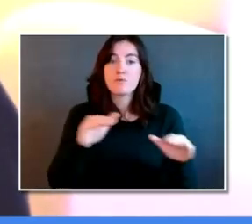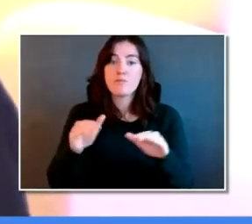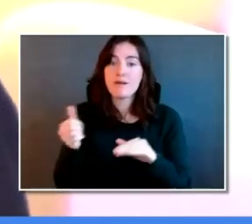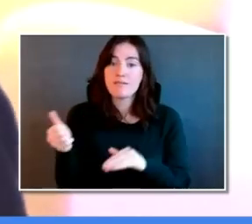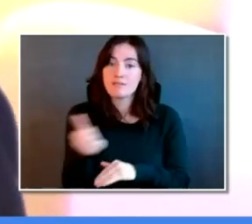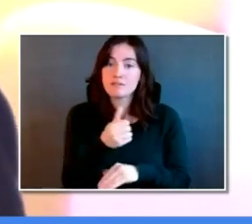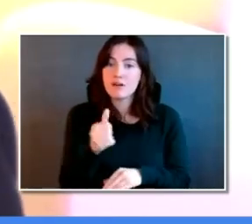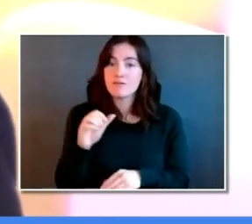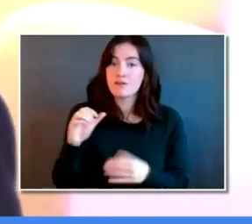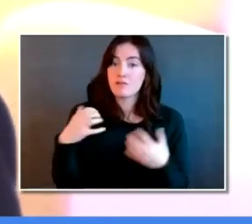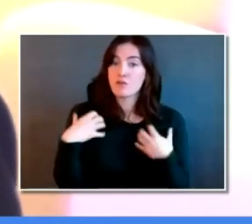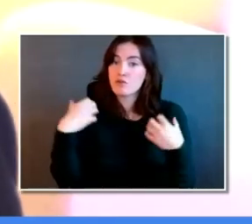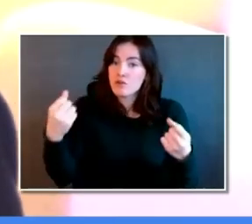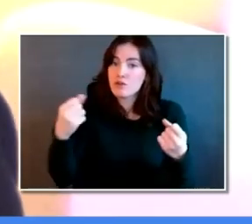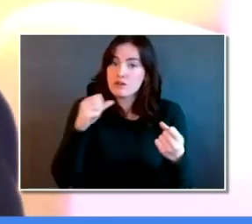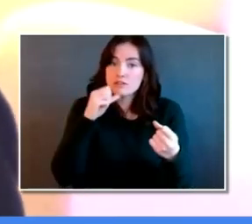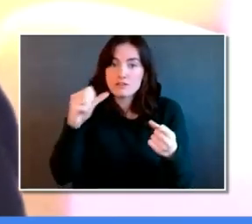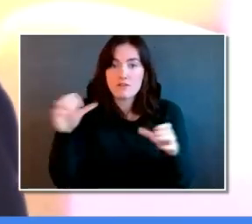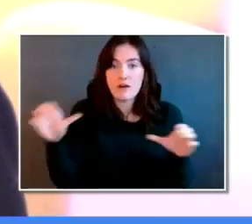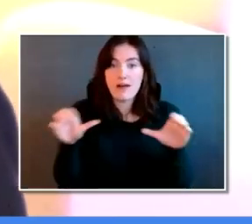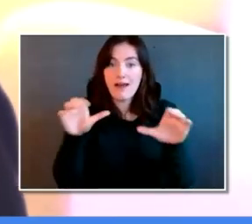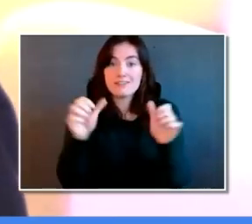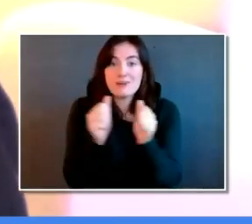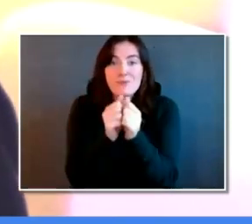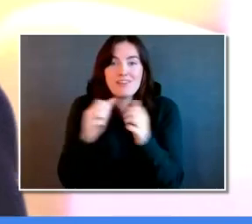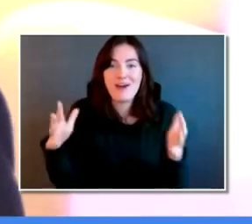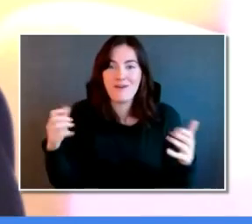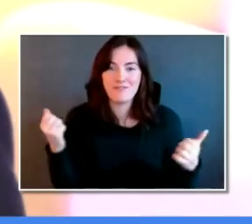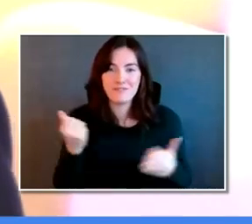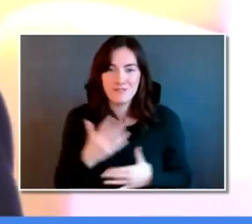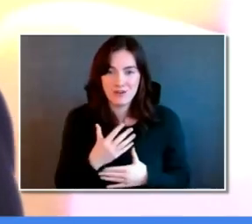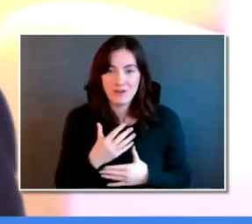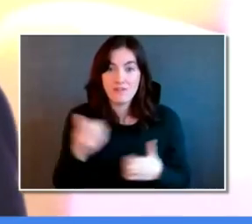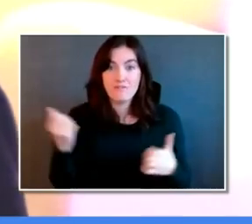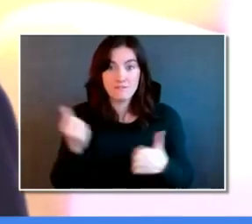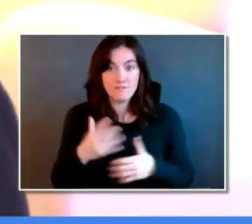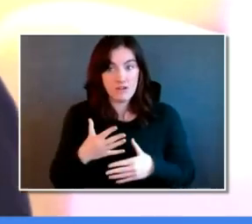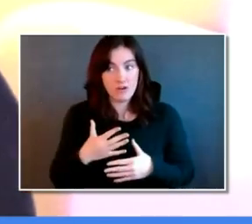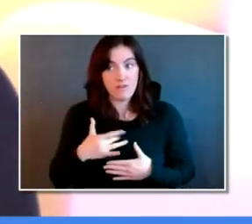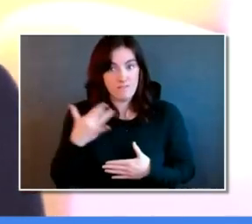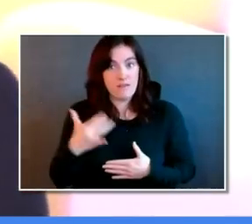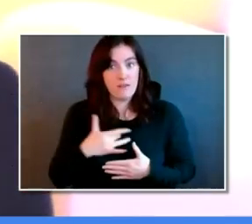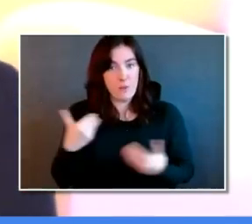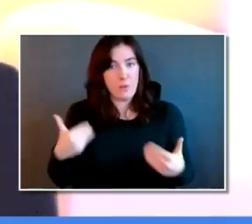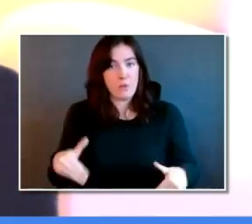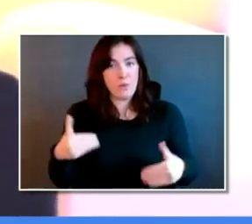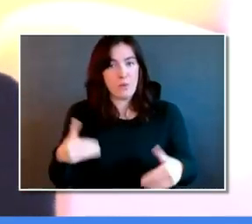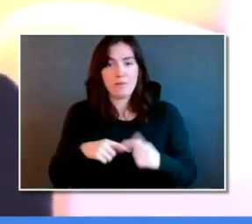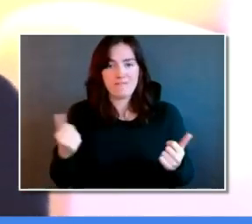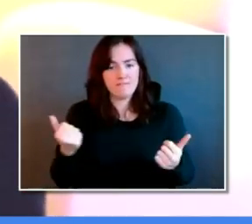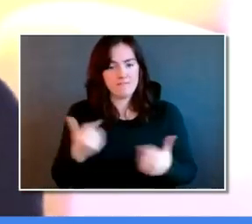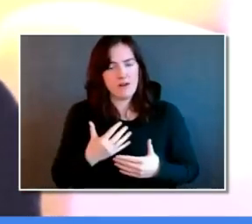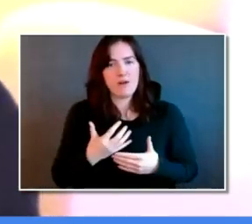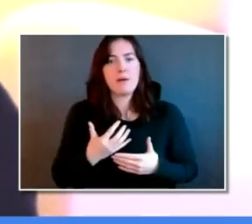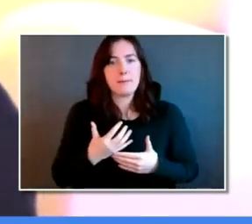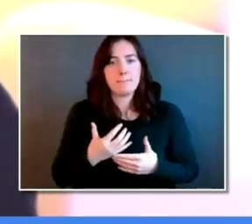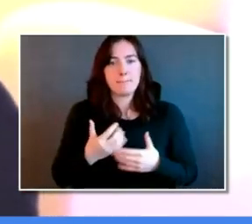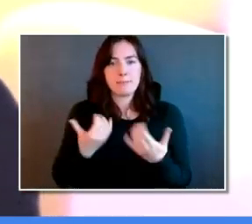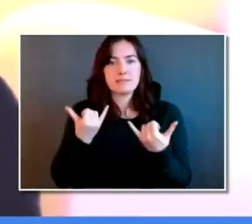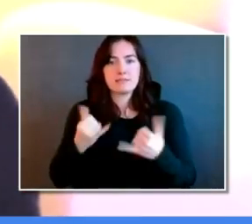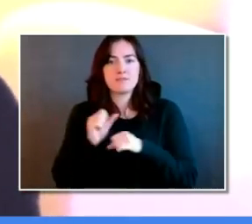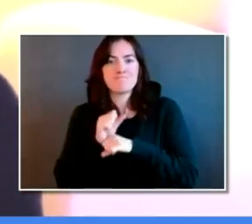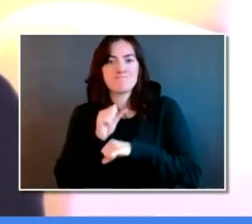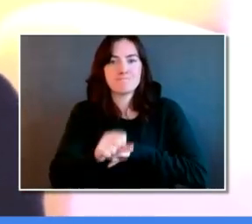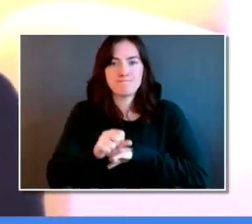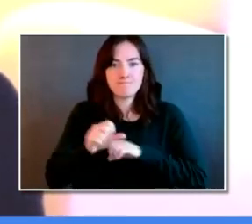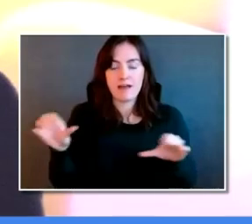in the absence of fear, it's acting despite fear. So today, let us honor